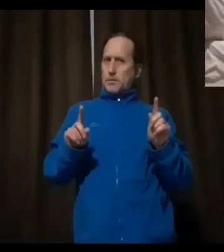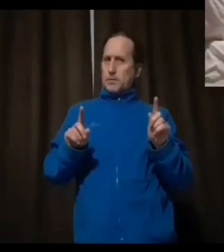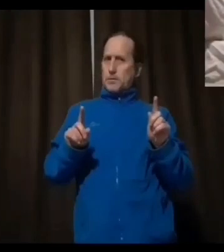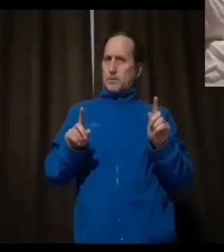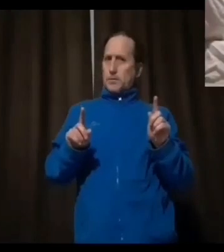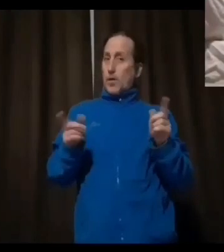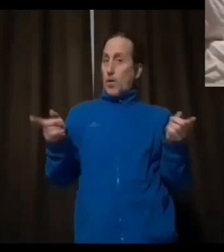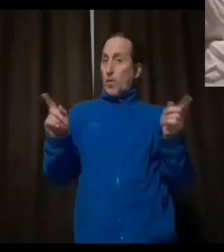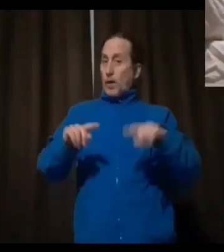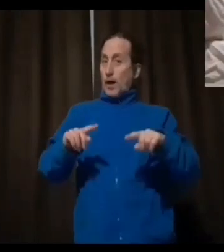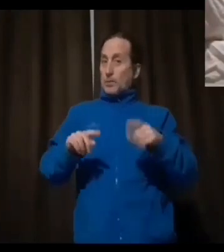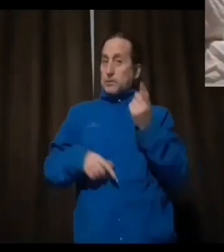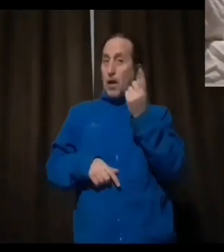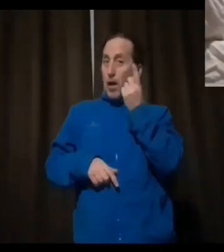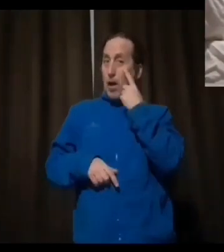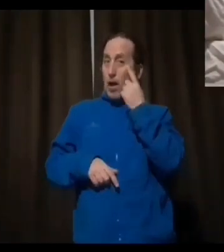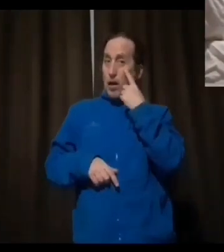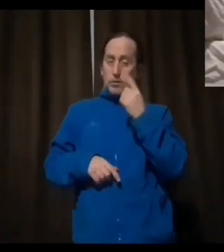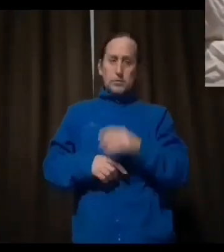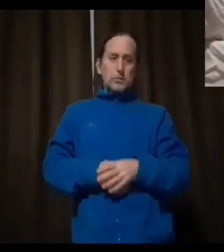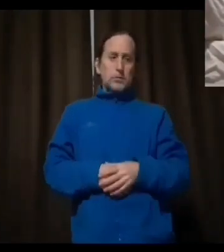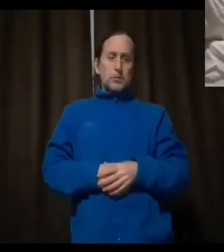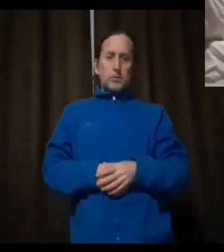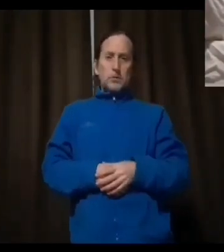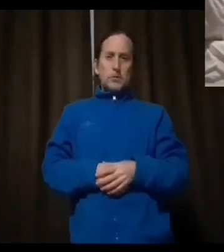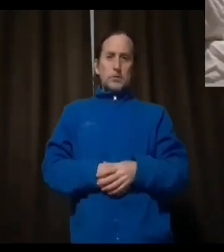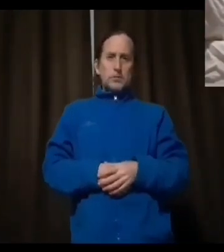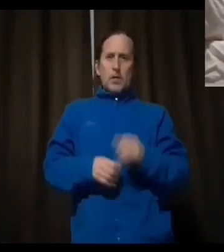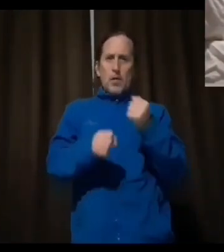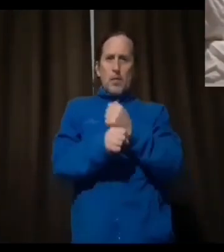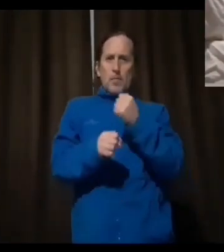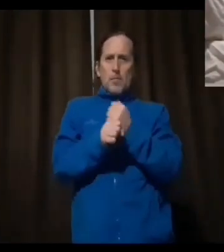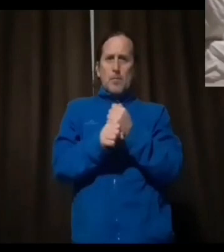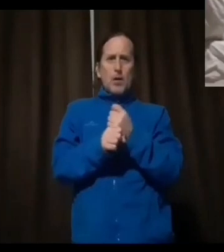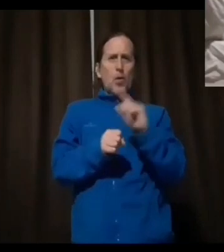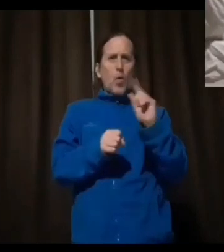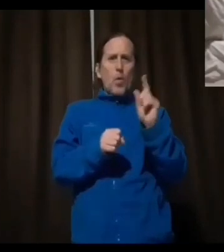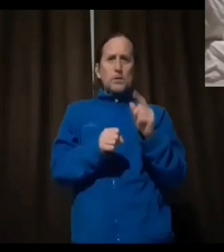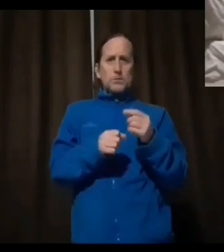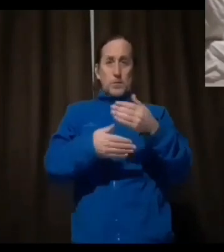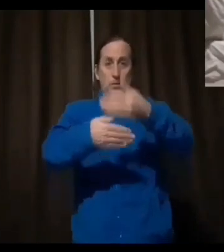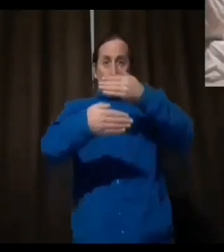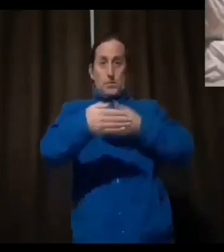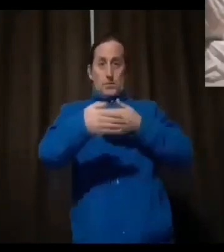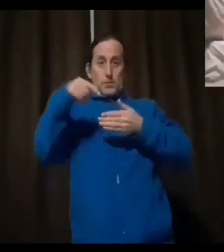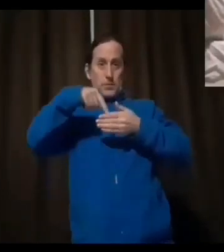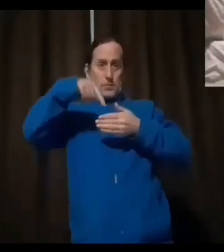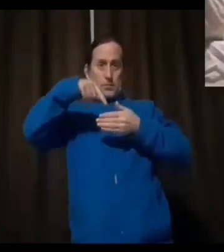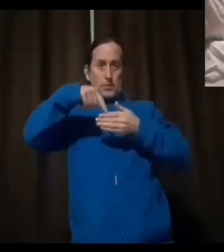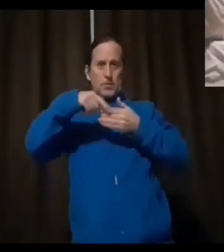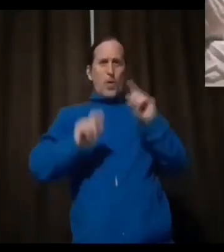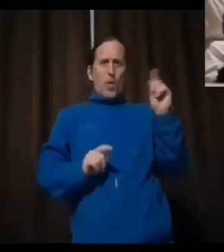Let's see what kind of a mark we get after firing all those particles in through the slits. Let's